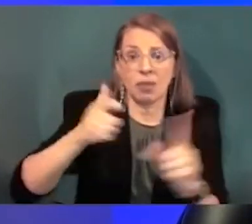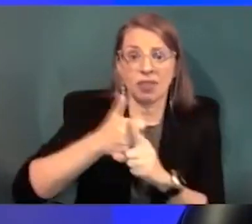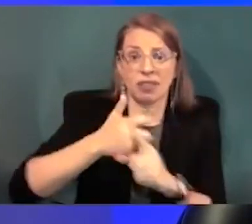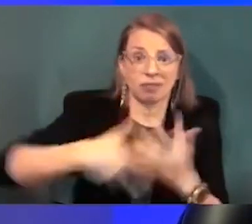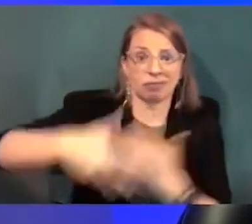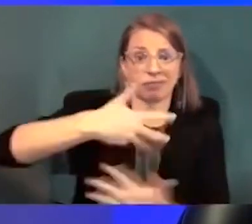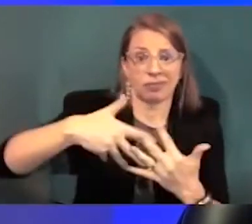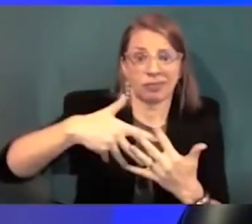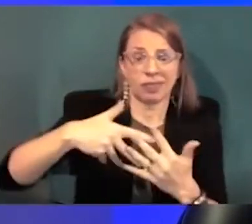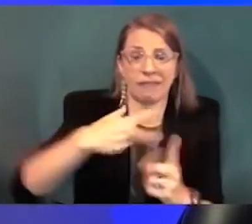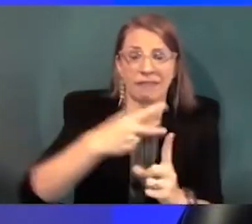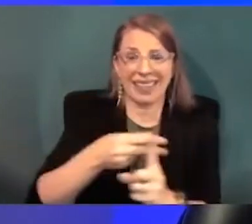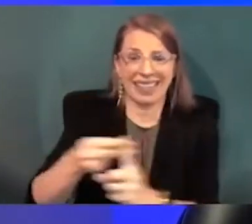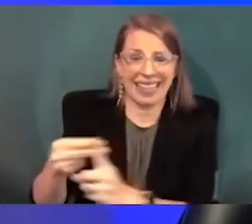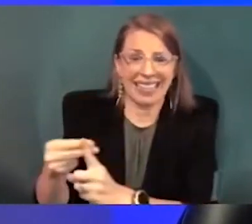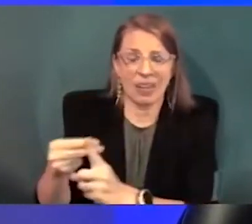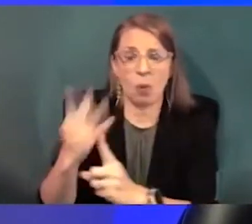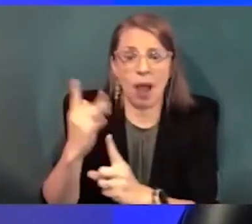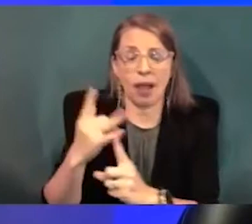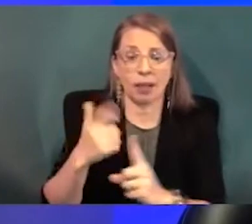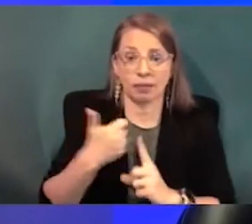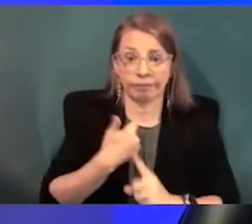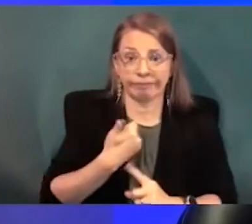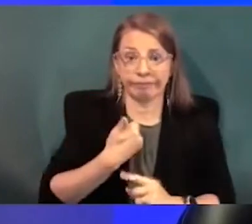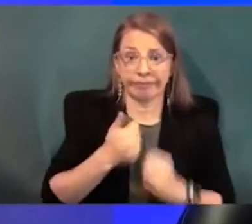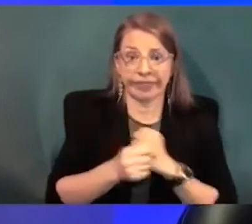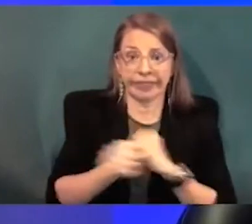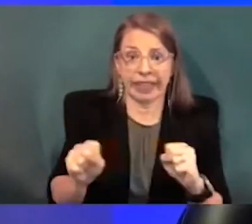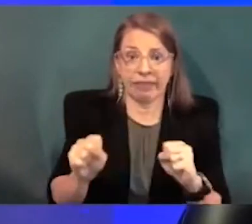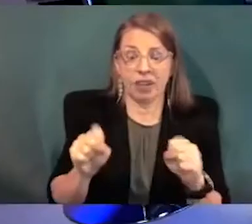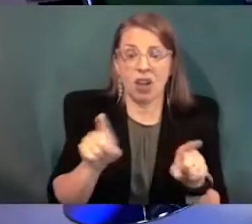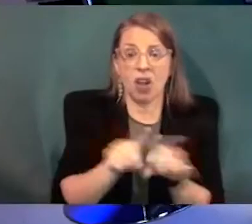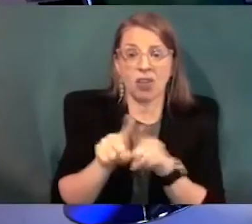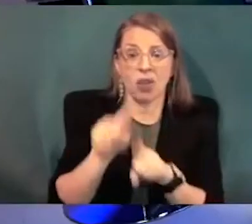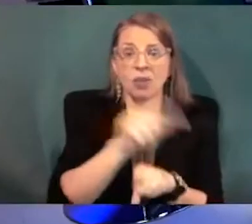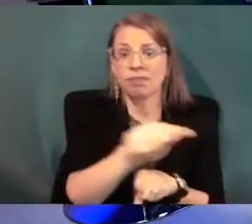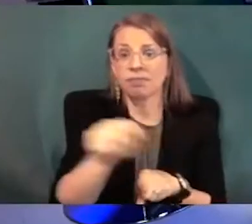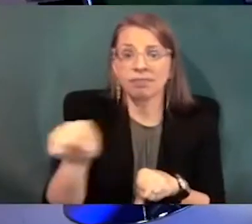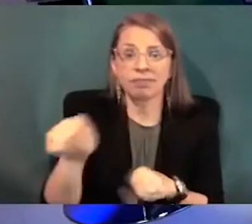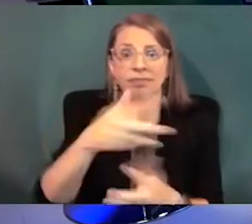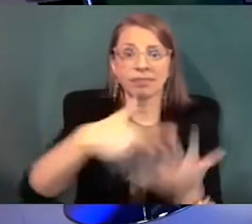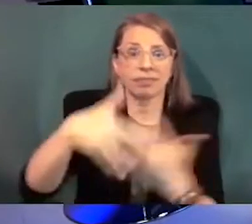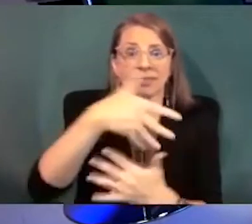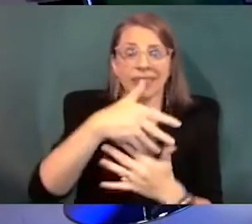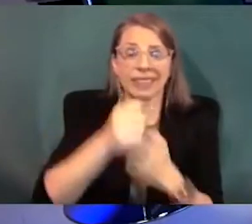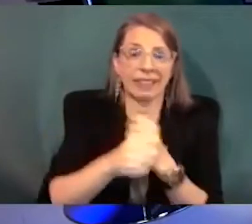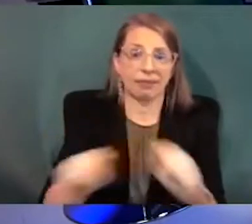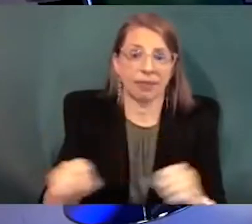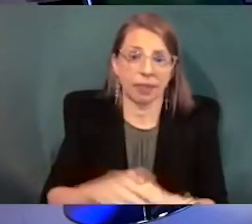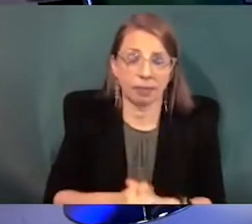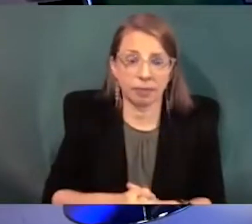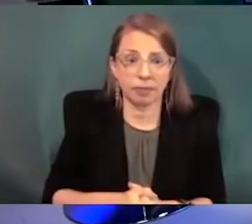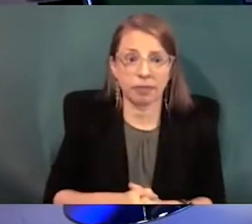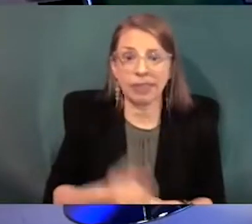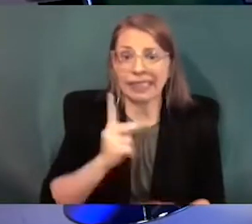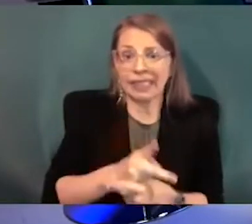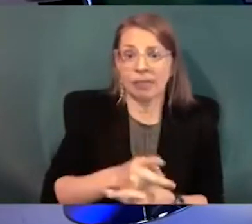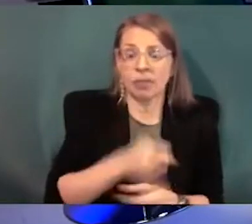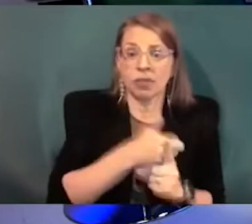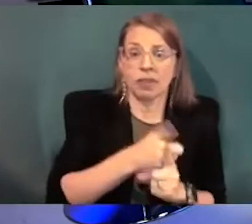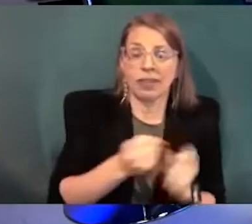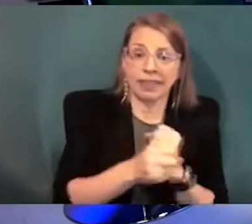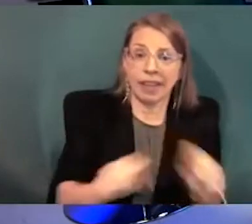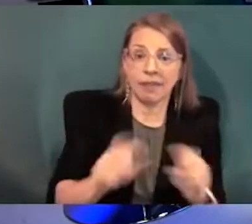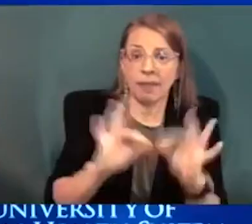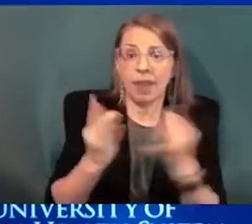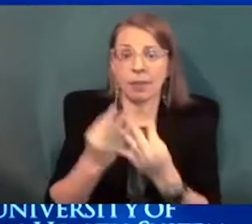keep yourself safe and the individuals around you. Keep yourself safe, keep your family safe. We like to say V